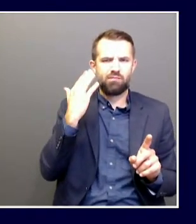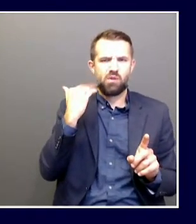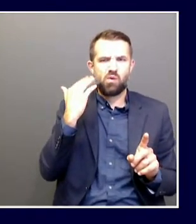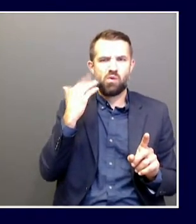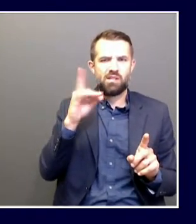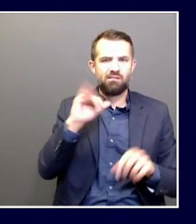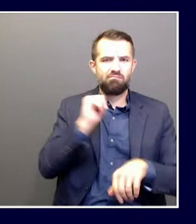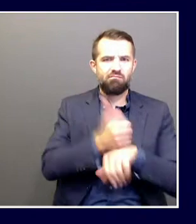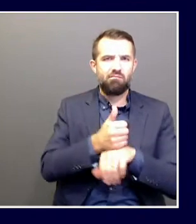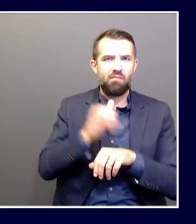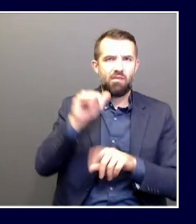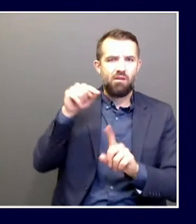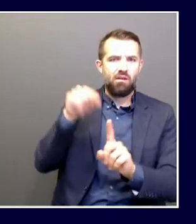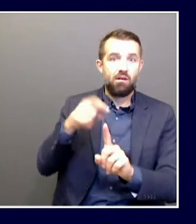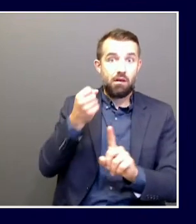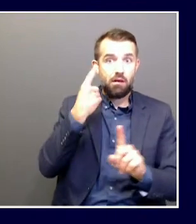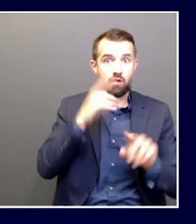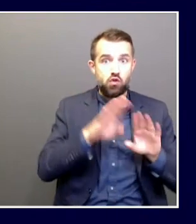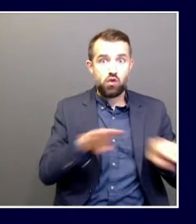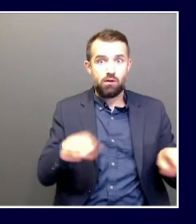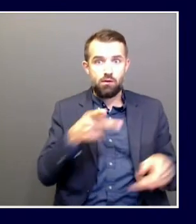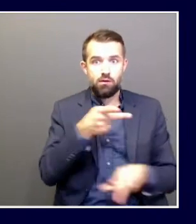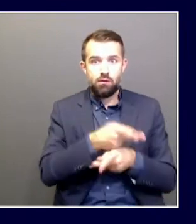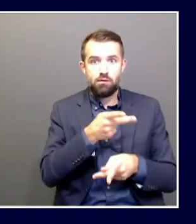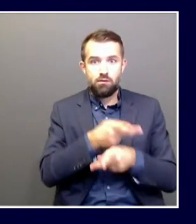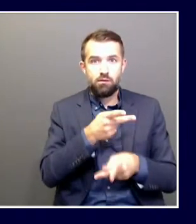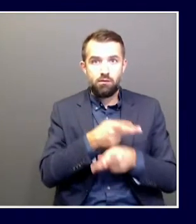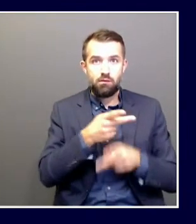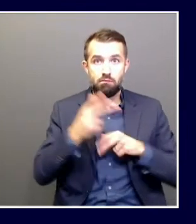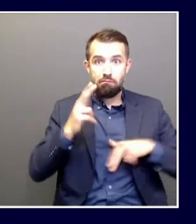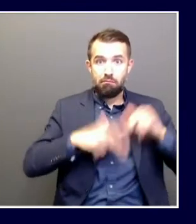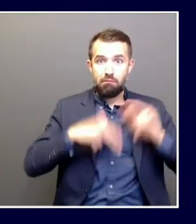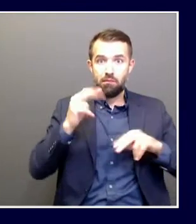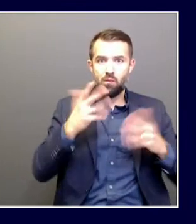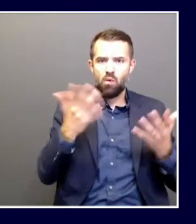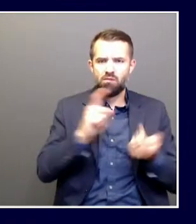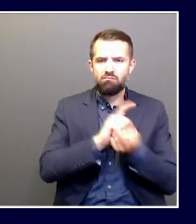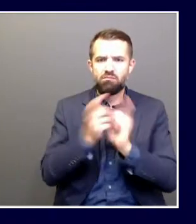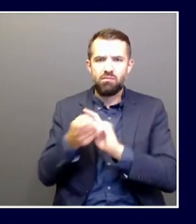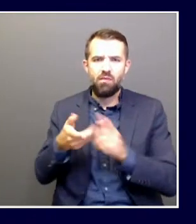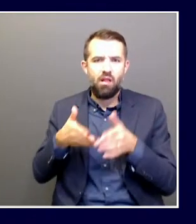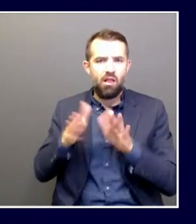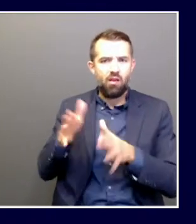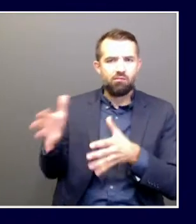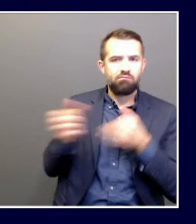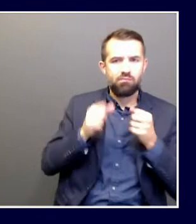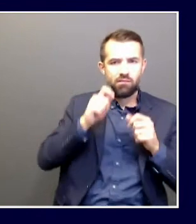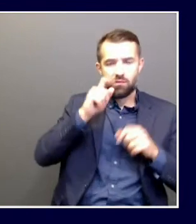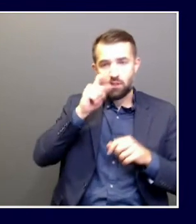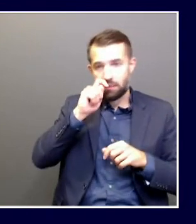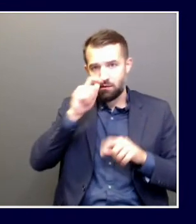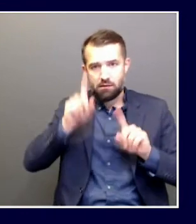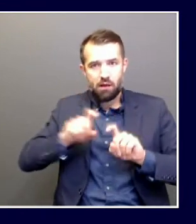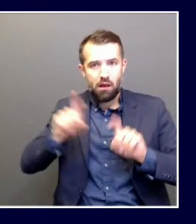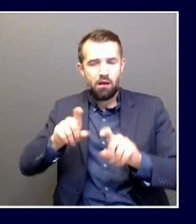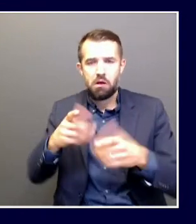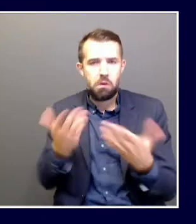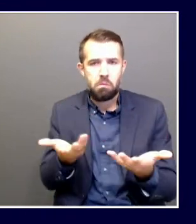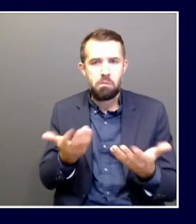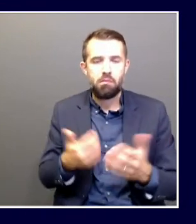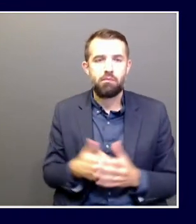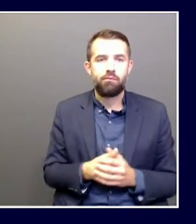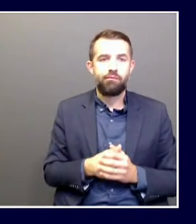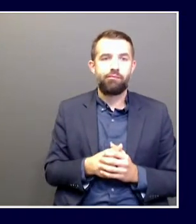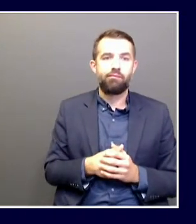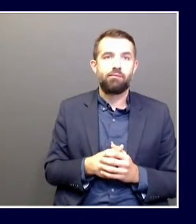childcare facilities? Why did that? What changed, I guess? So we've been looking for those opportunities all along. As a